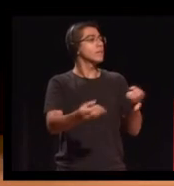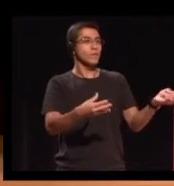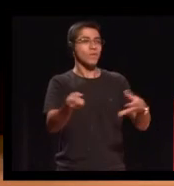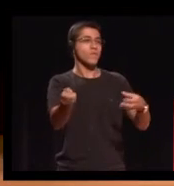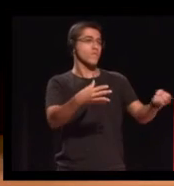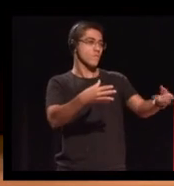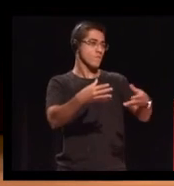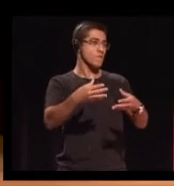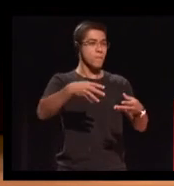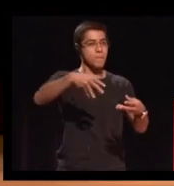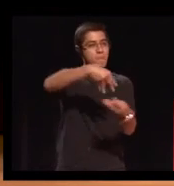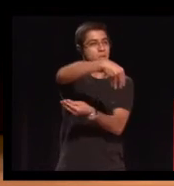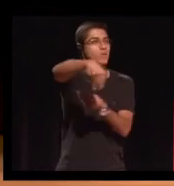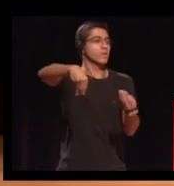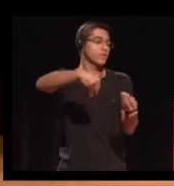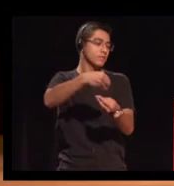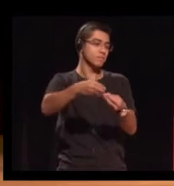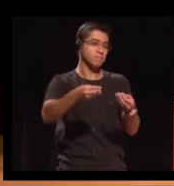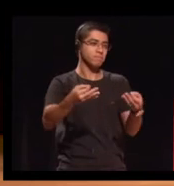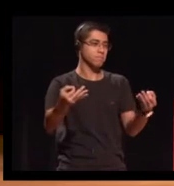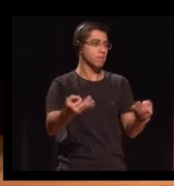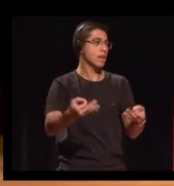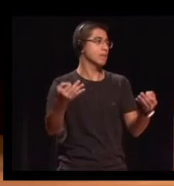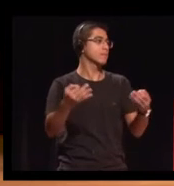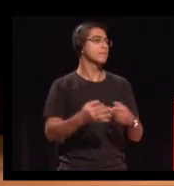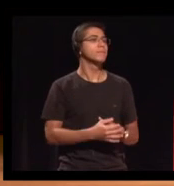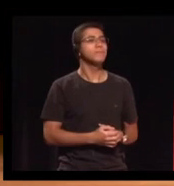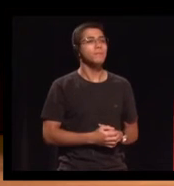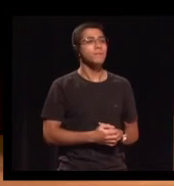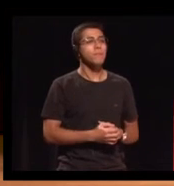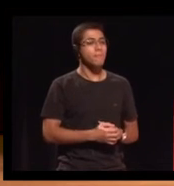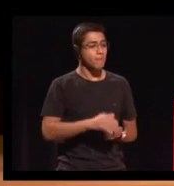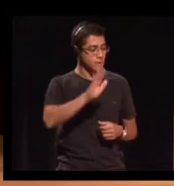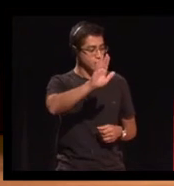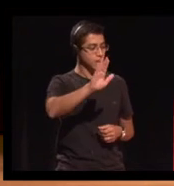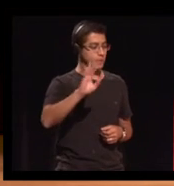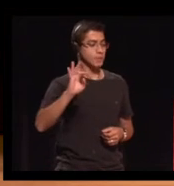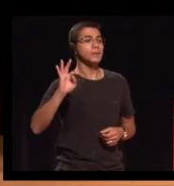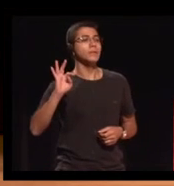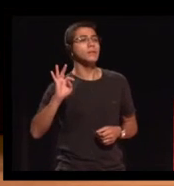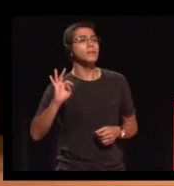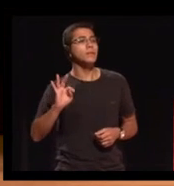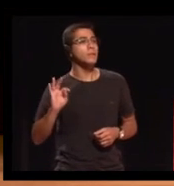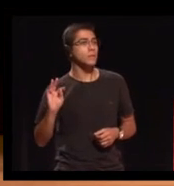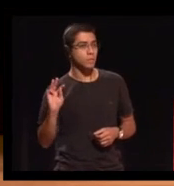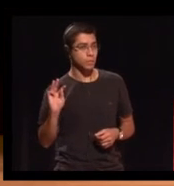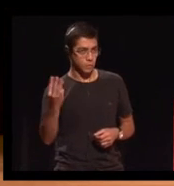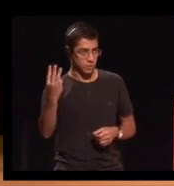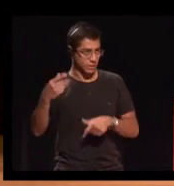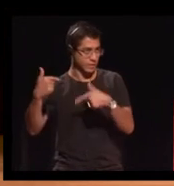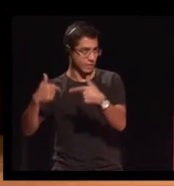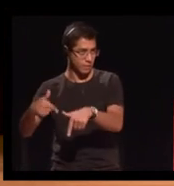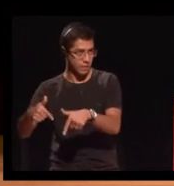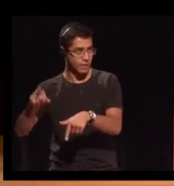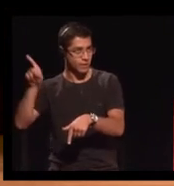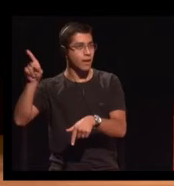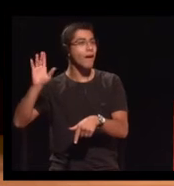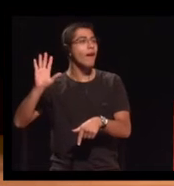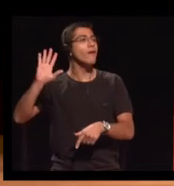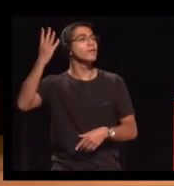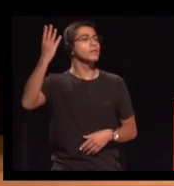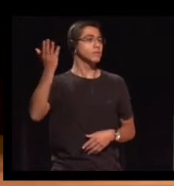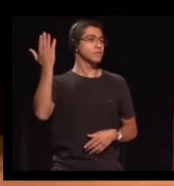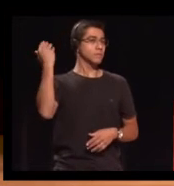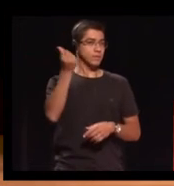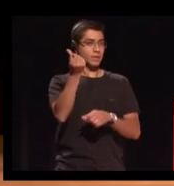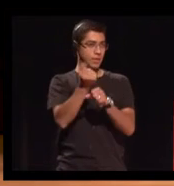Now, the way ThoughtWorks Arts started doing this is about 6 years ago, Kent Rahman and Andy McWilliams,